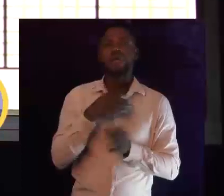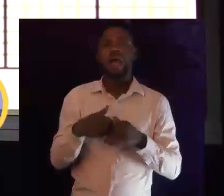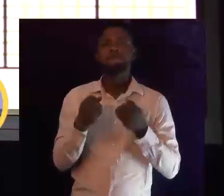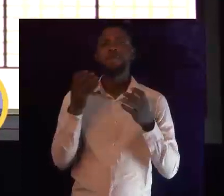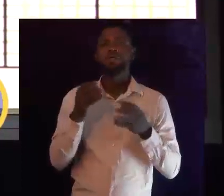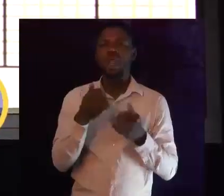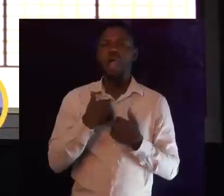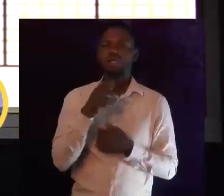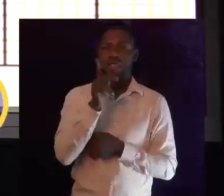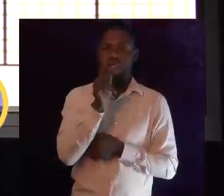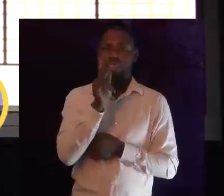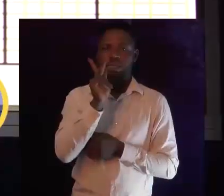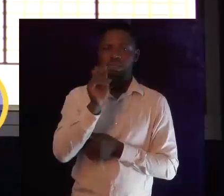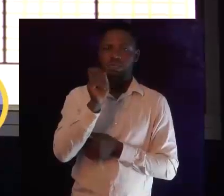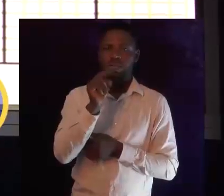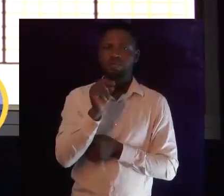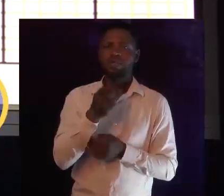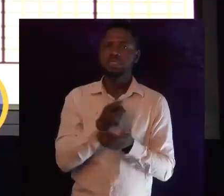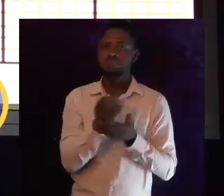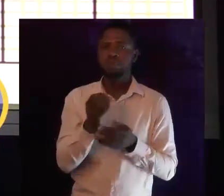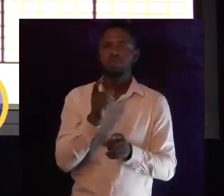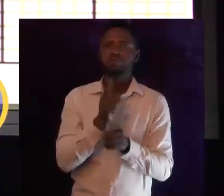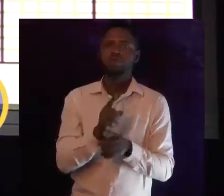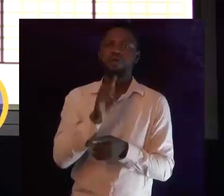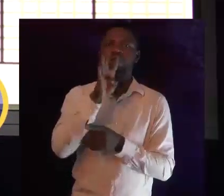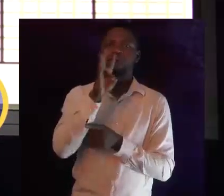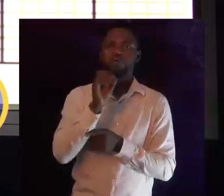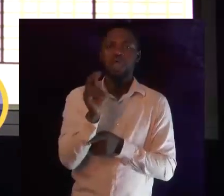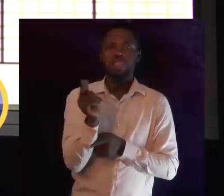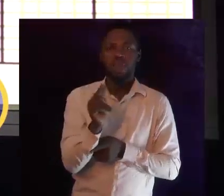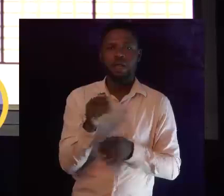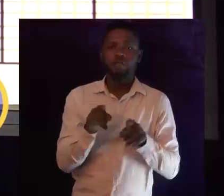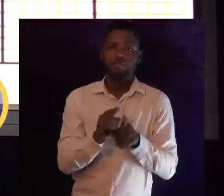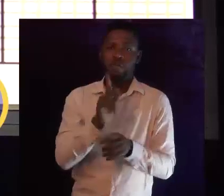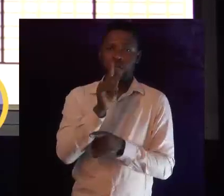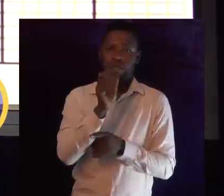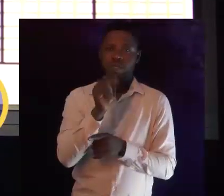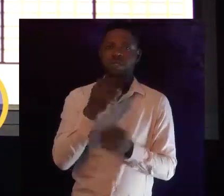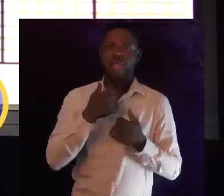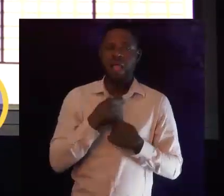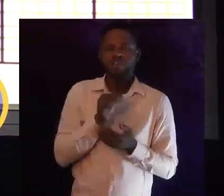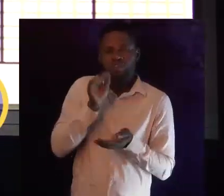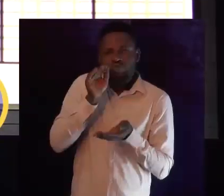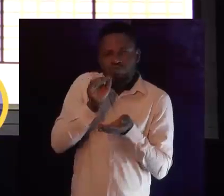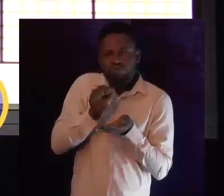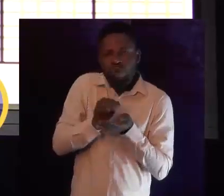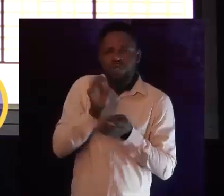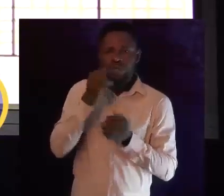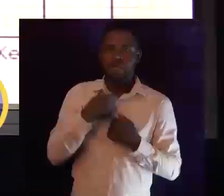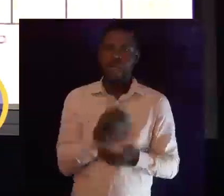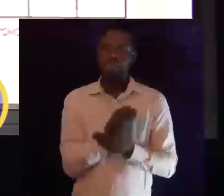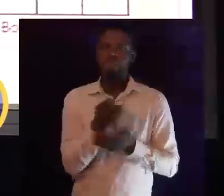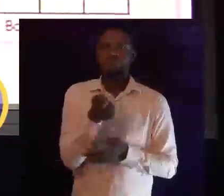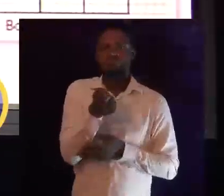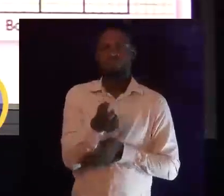Ken. And how much has Ken spent? Exactly, he has spent 40 naira. So Ken is having the smallest bar, and that means he has spent